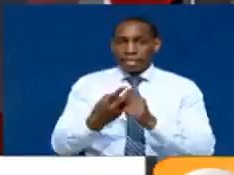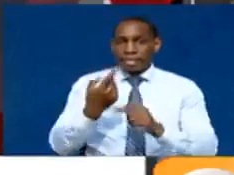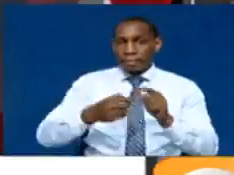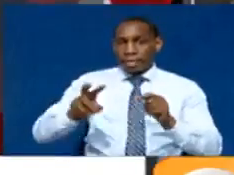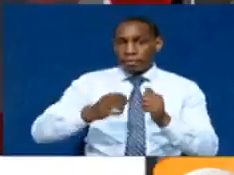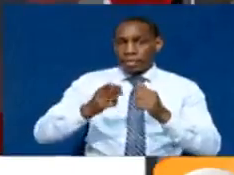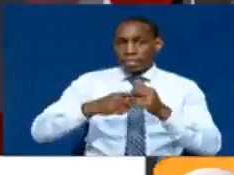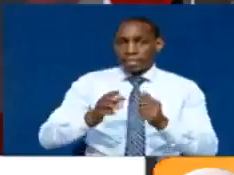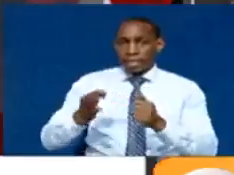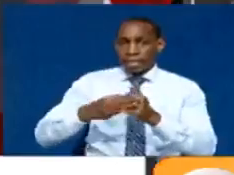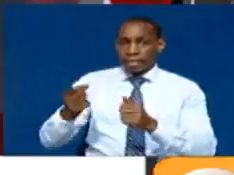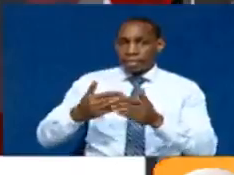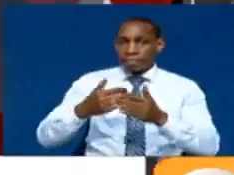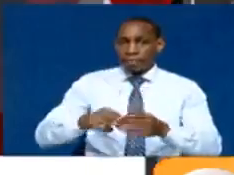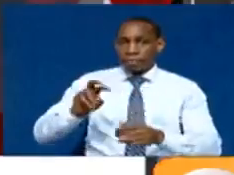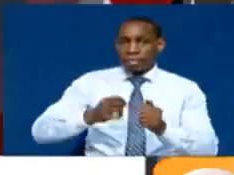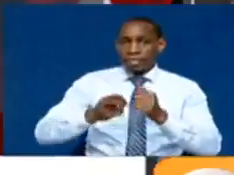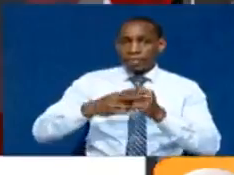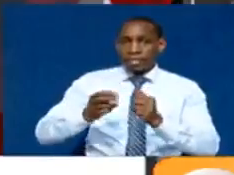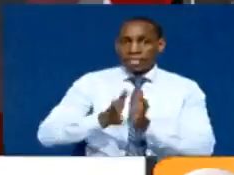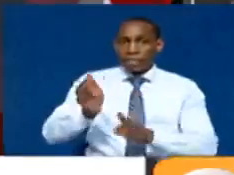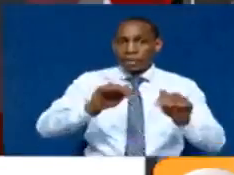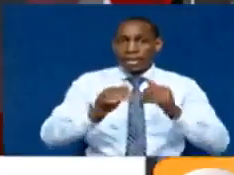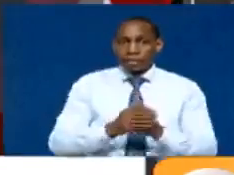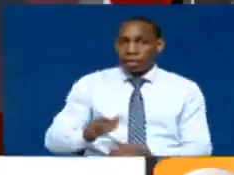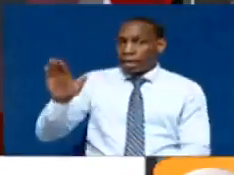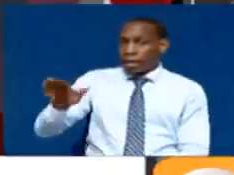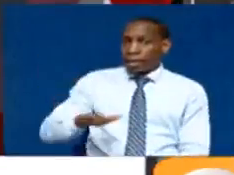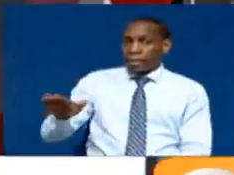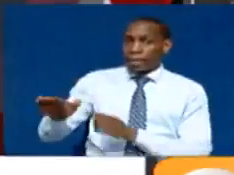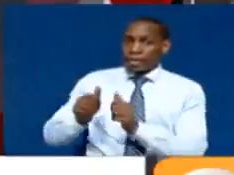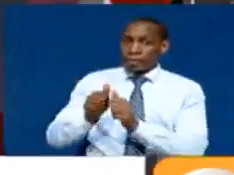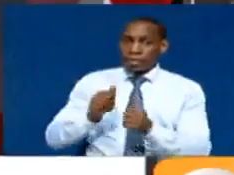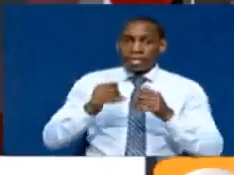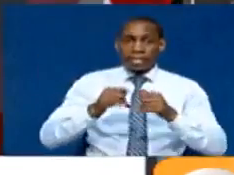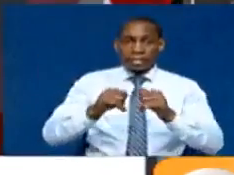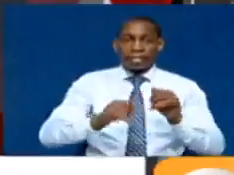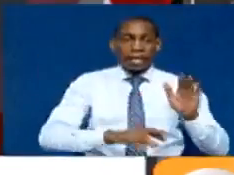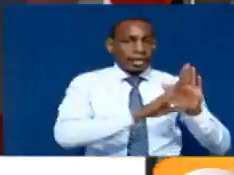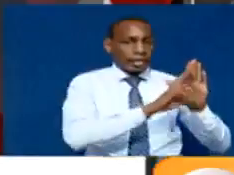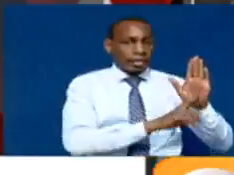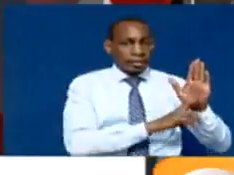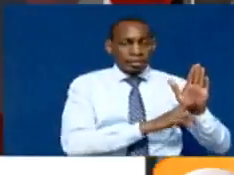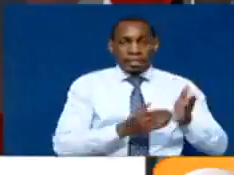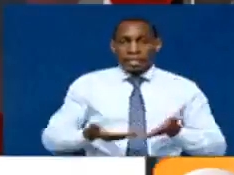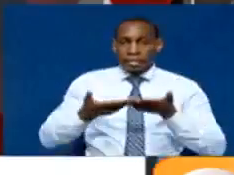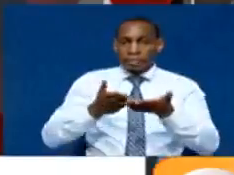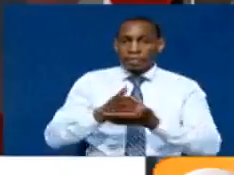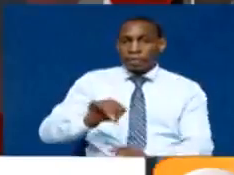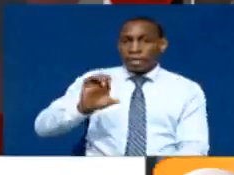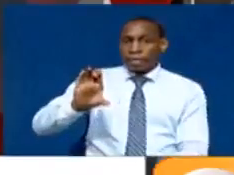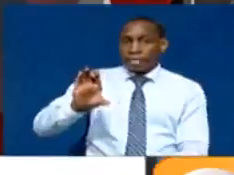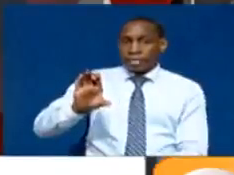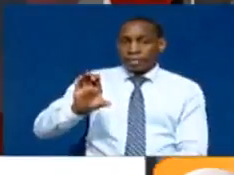December 2016, 8 months to the 2017 general election, Parliament rejected implementing regulations submitted by